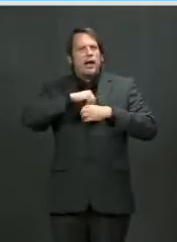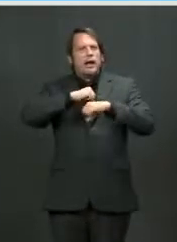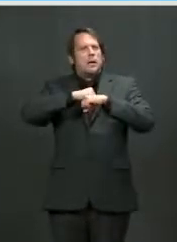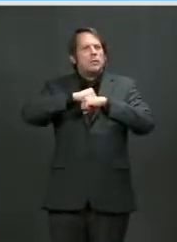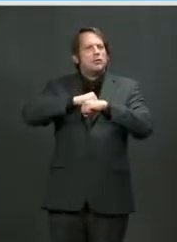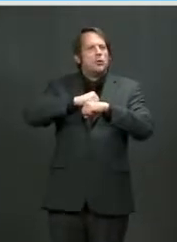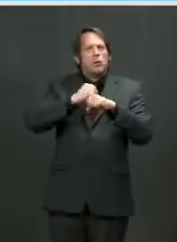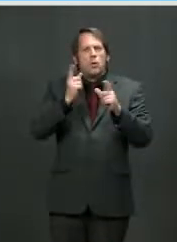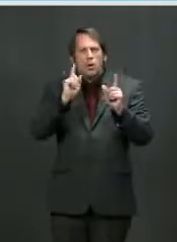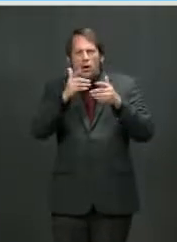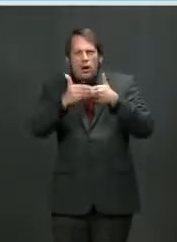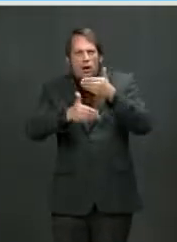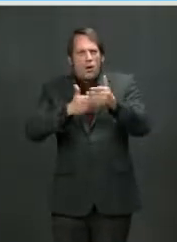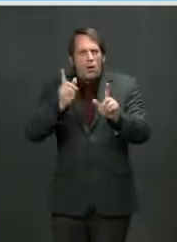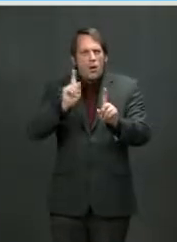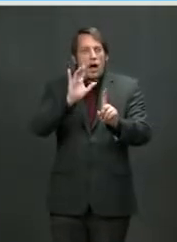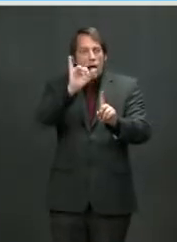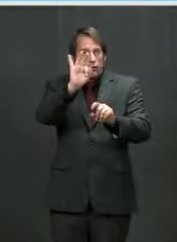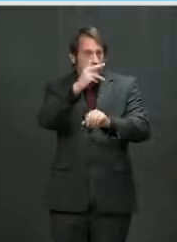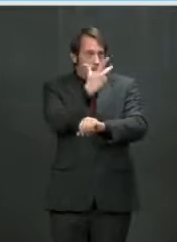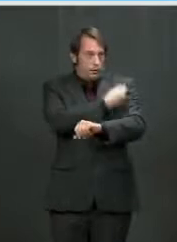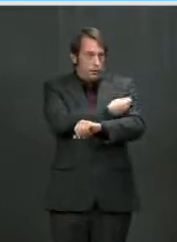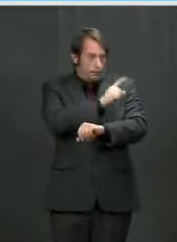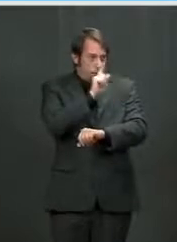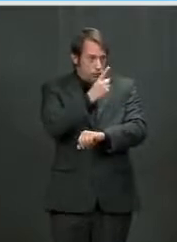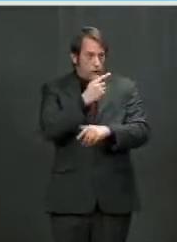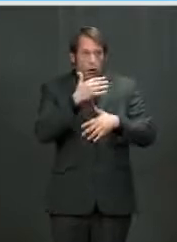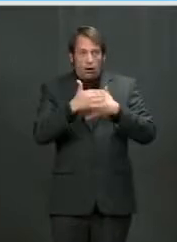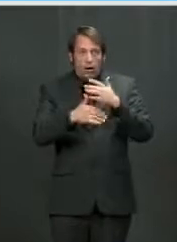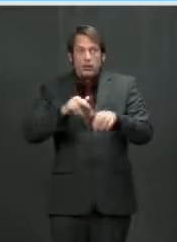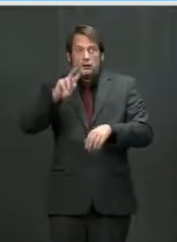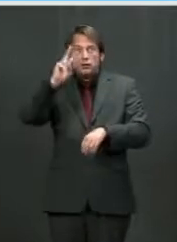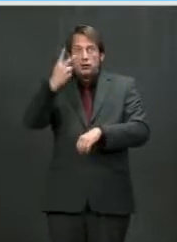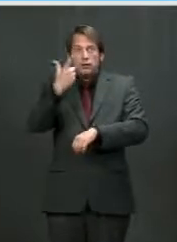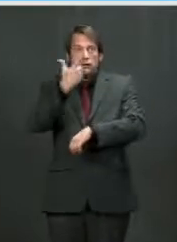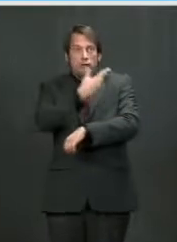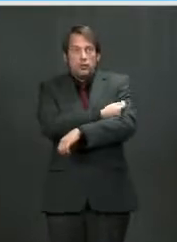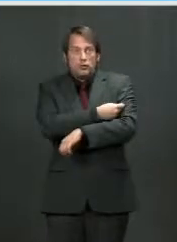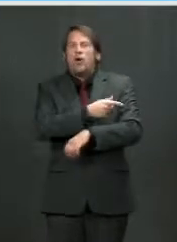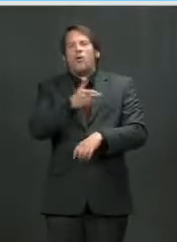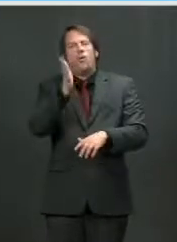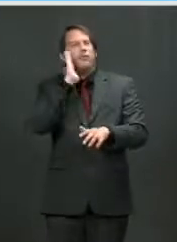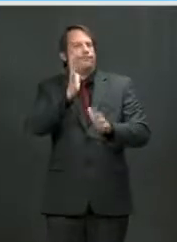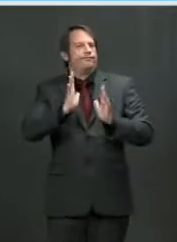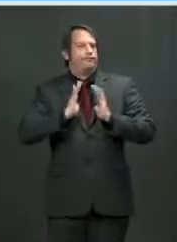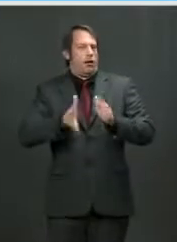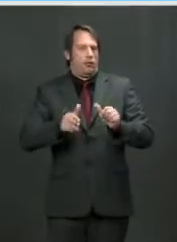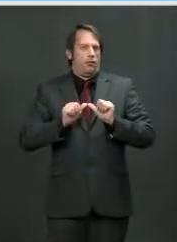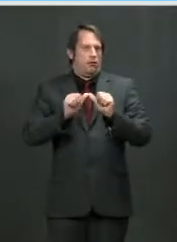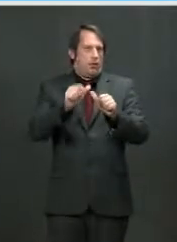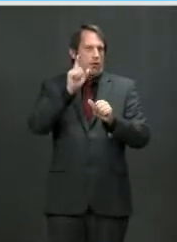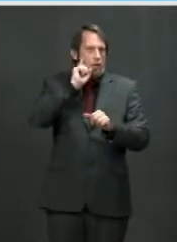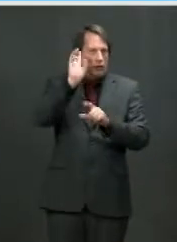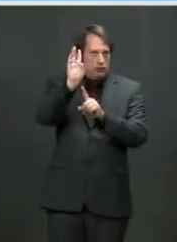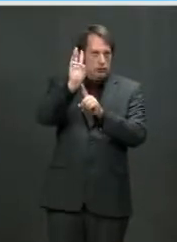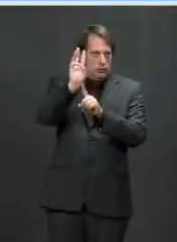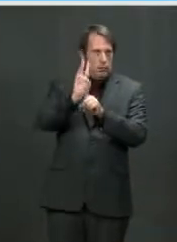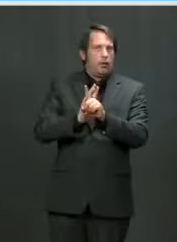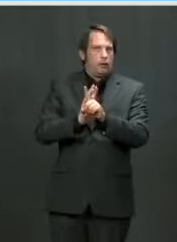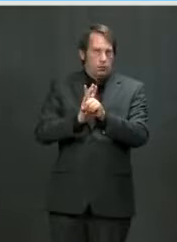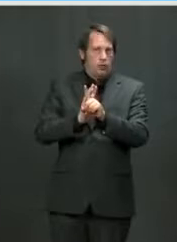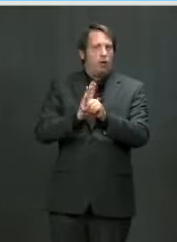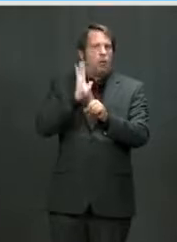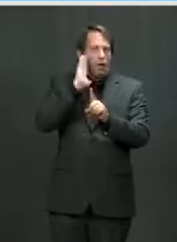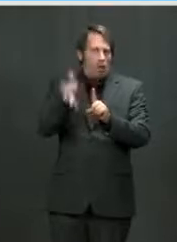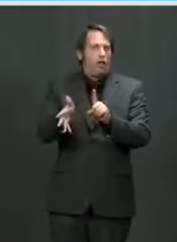persist at least through 6 months and likely from the shape of the curve well beyond that. In